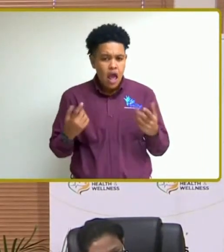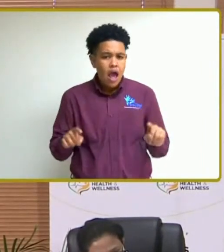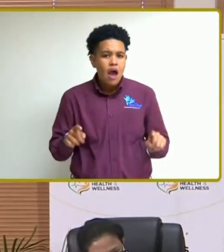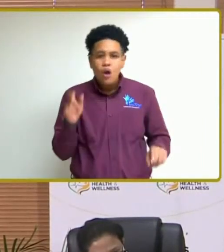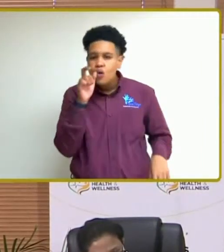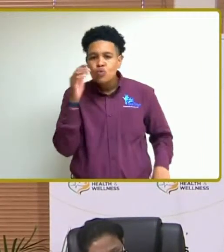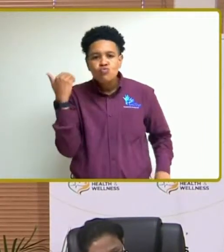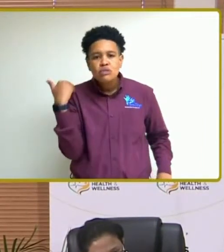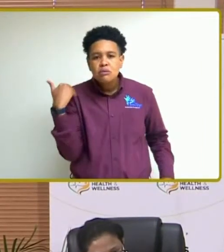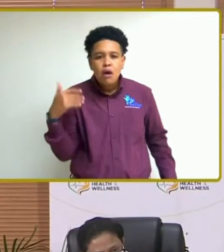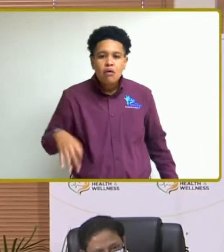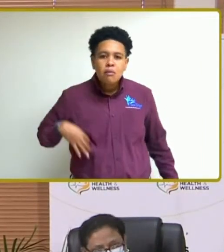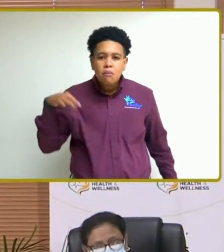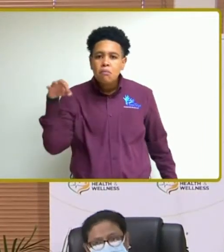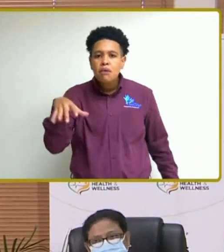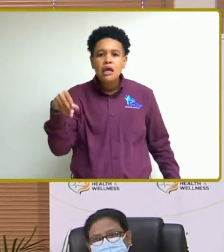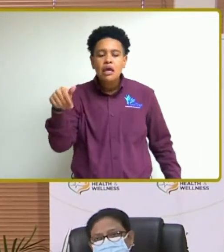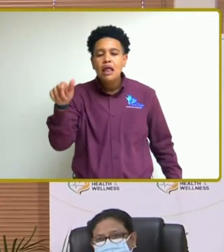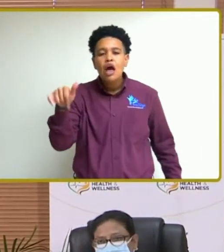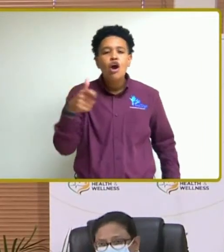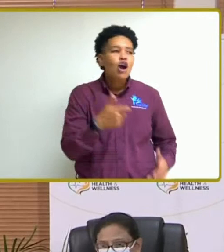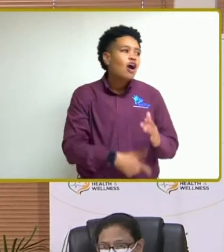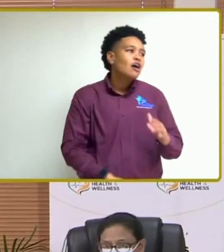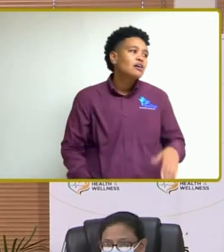stand the expense for that?